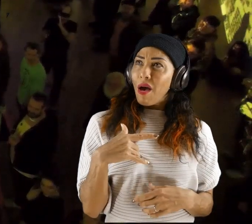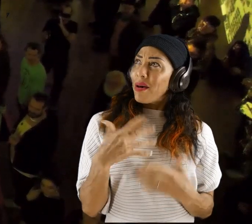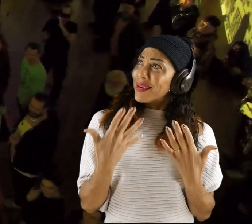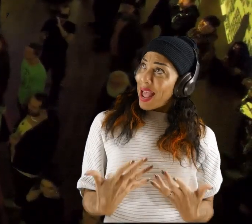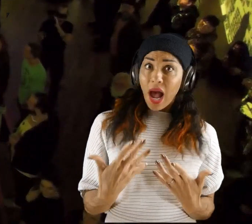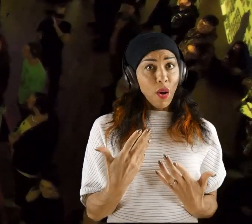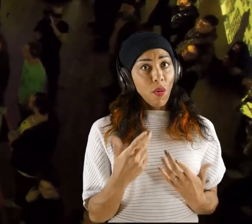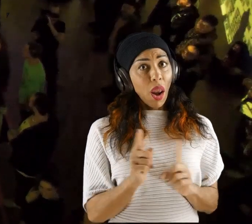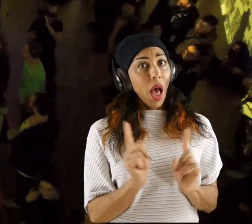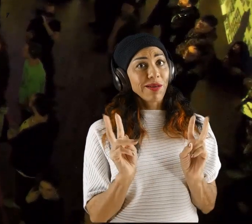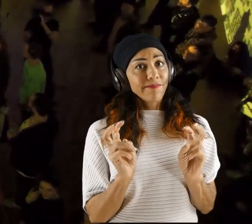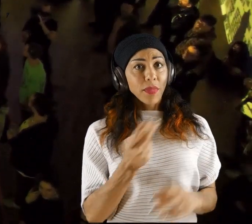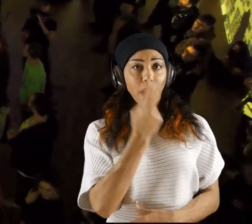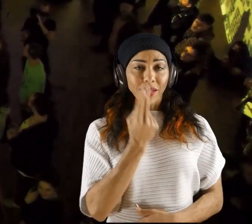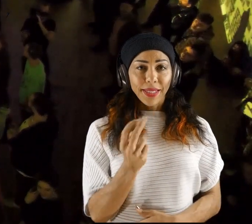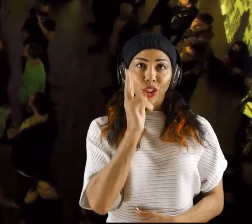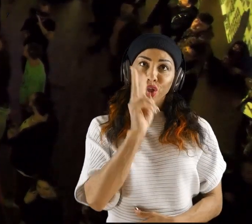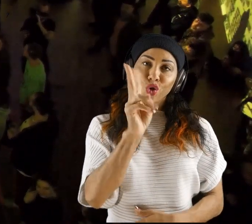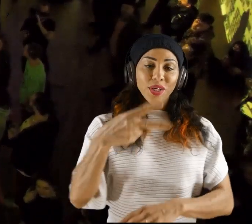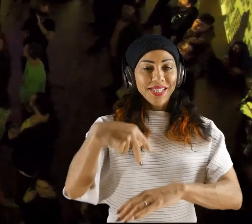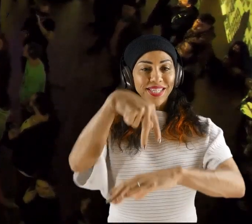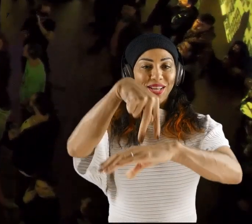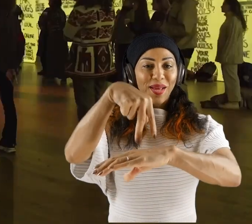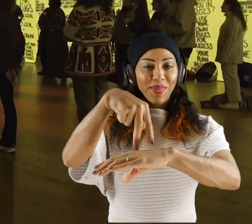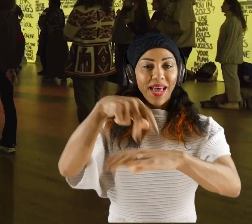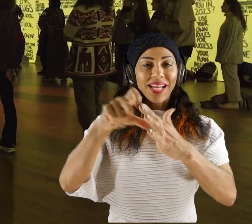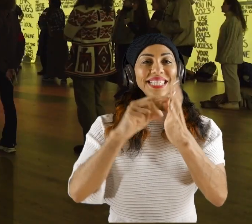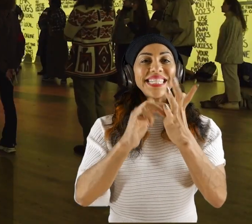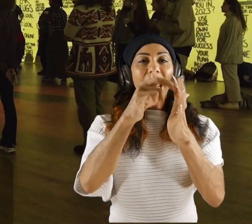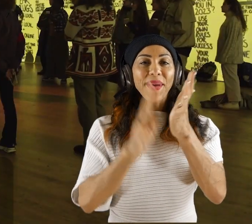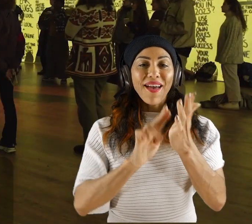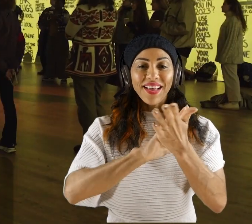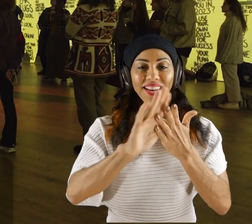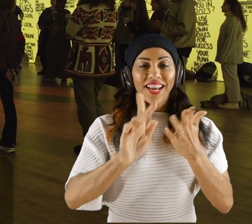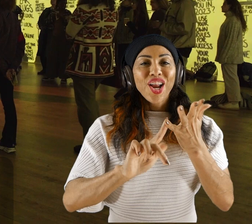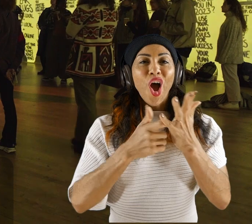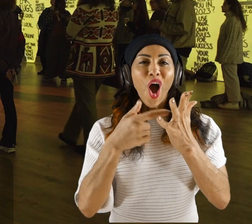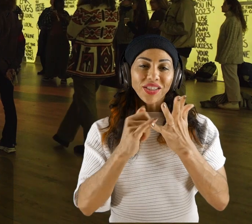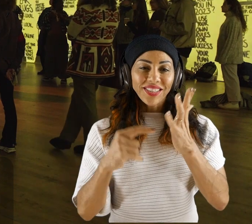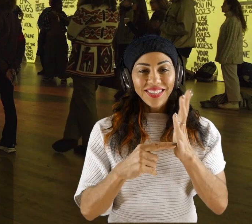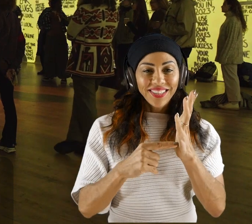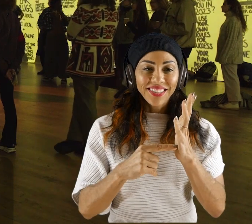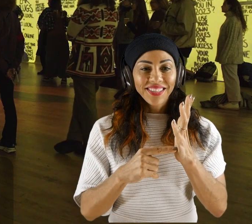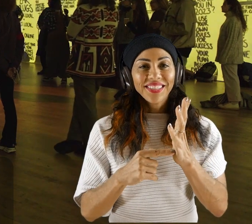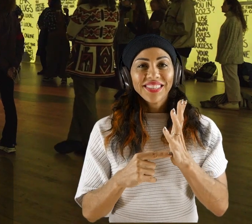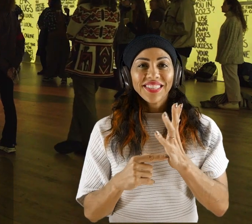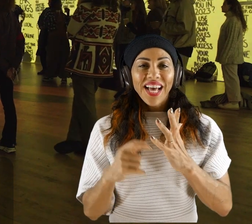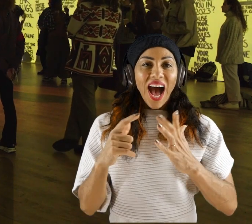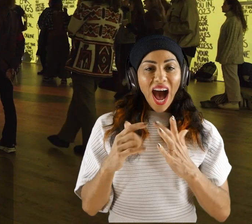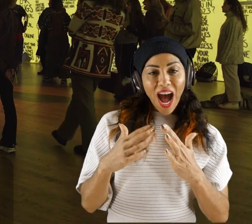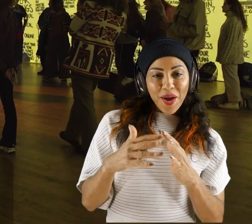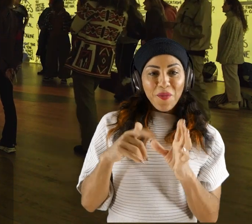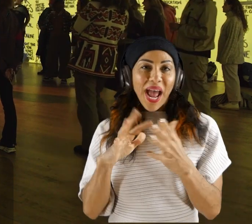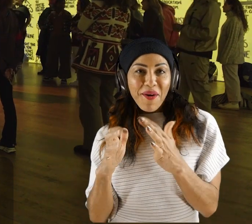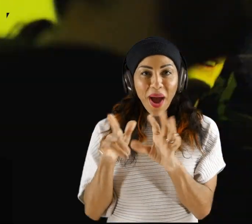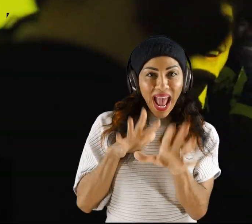artist right now? I'm like looking at you standing up on this stage and some sort of like Damien Hirst, Ai Weiwei level shit